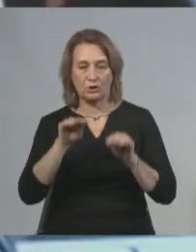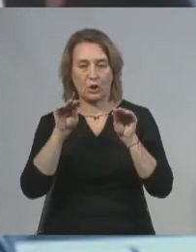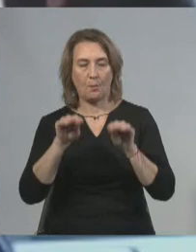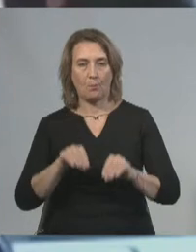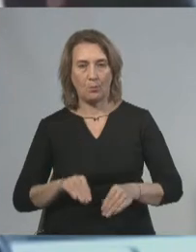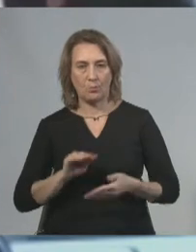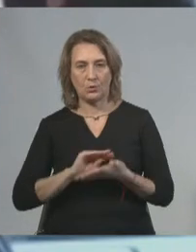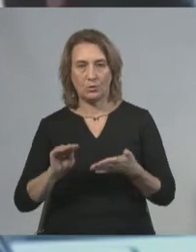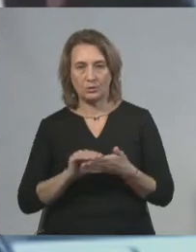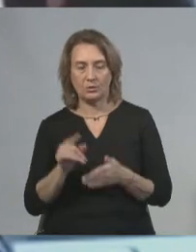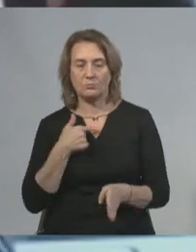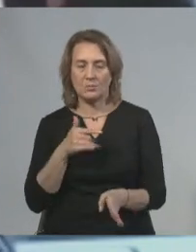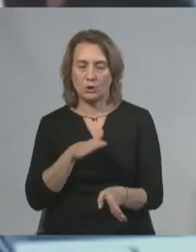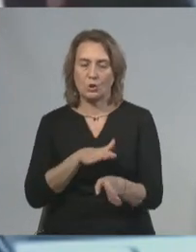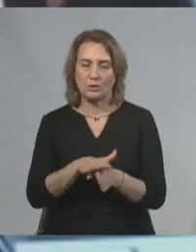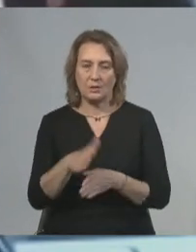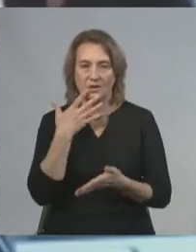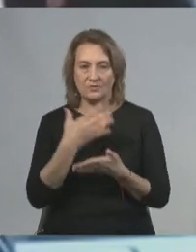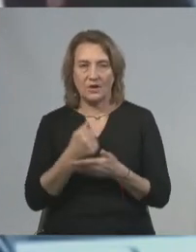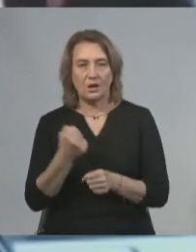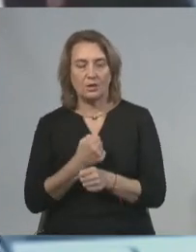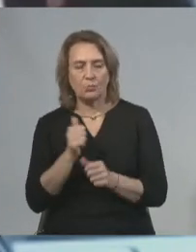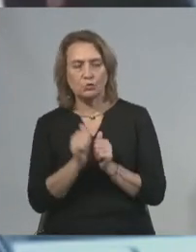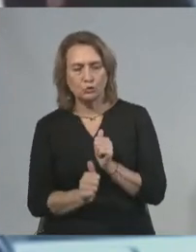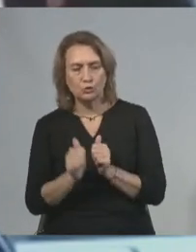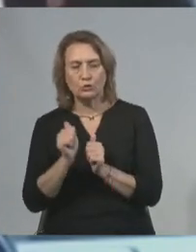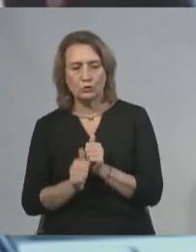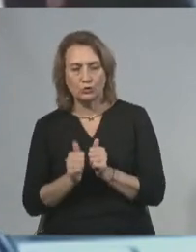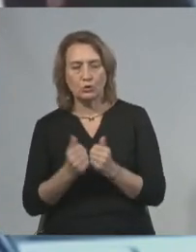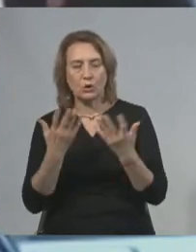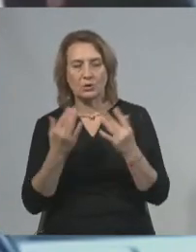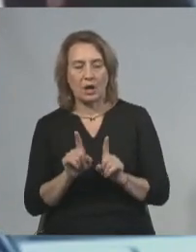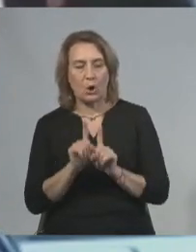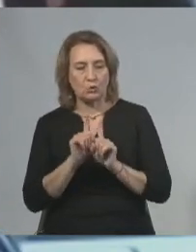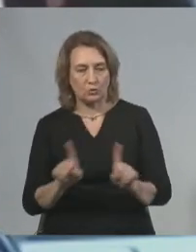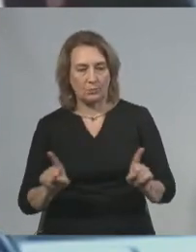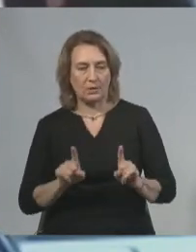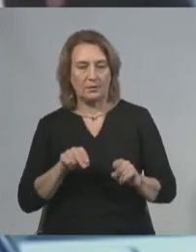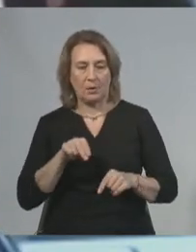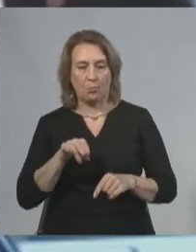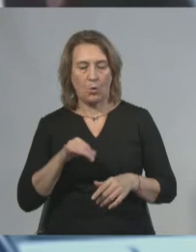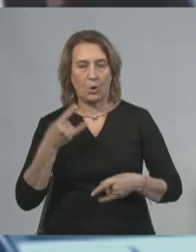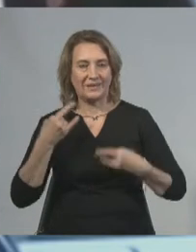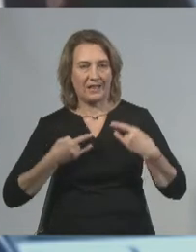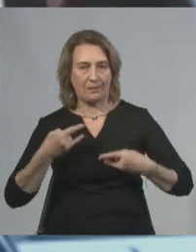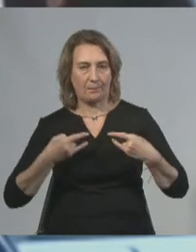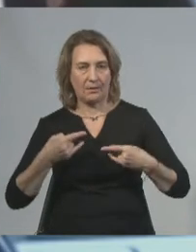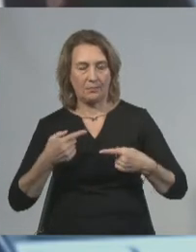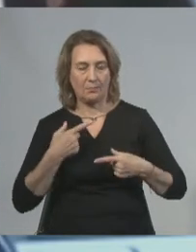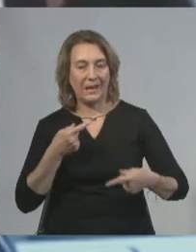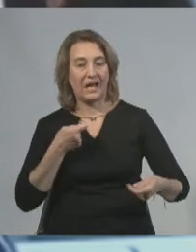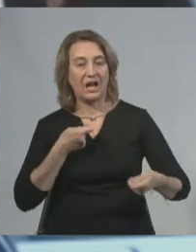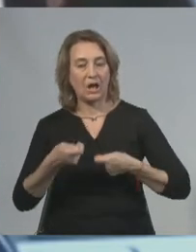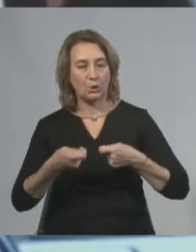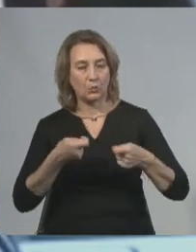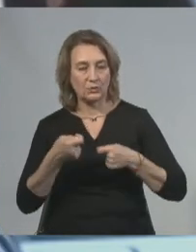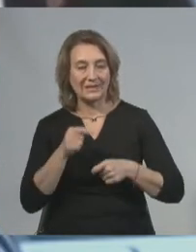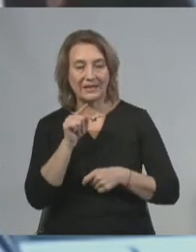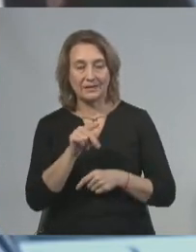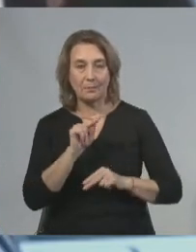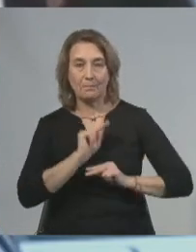daily especially television uh daily uh contact with our lawyers and uh with